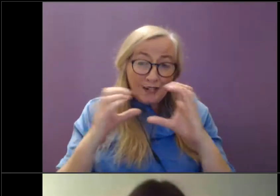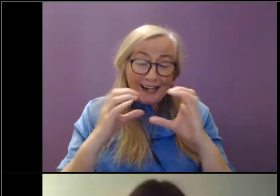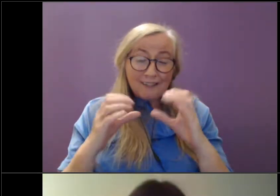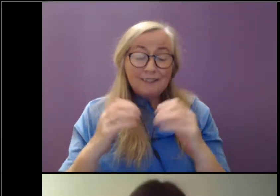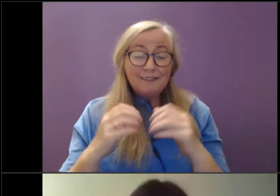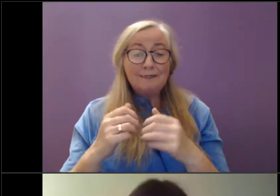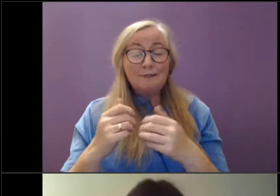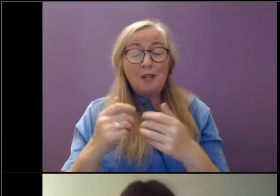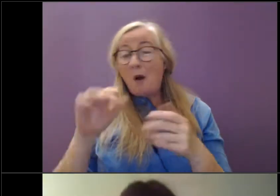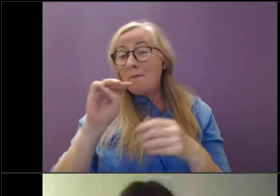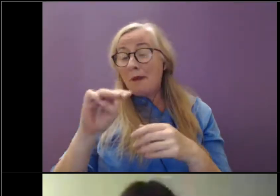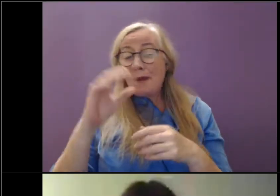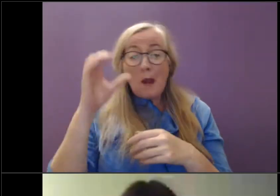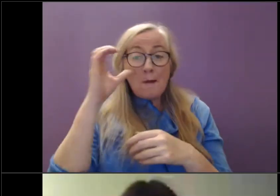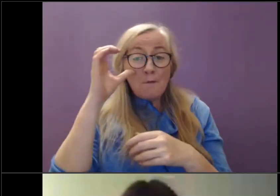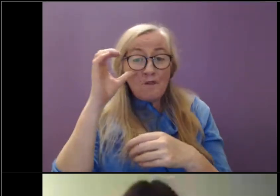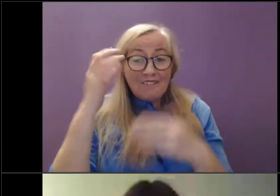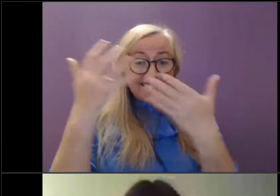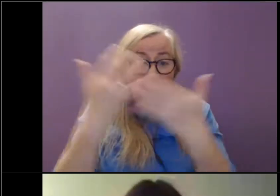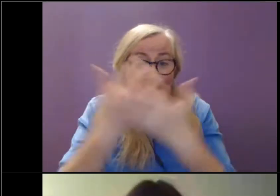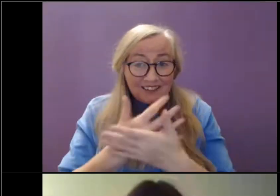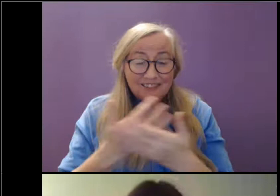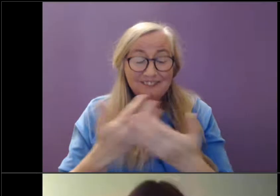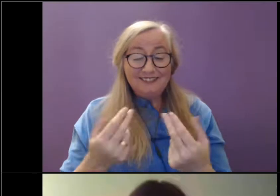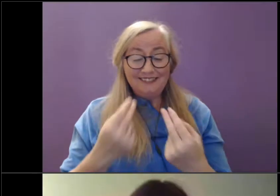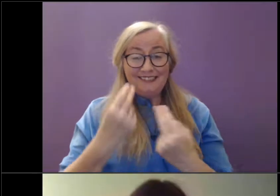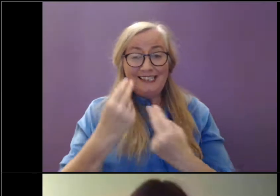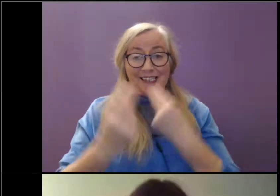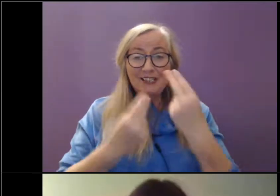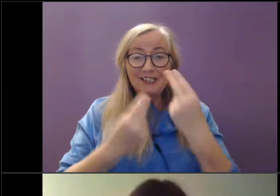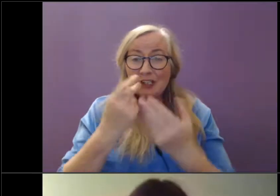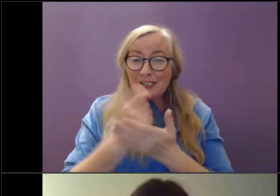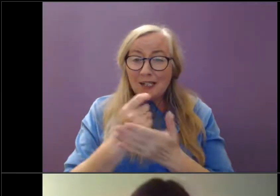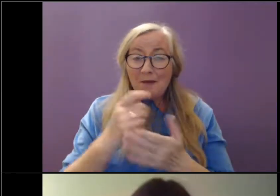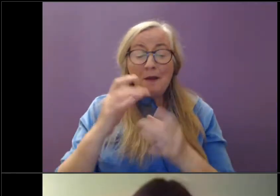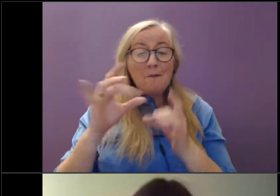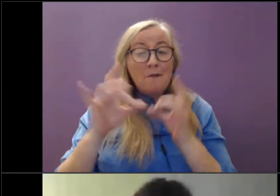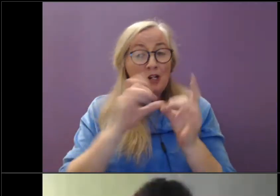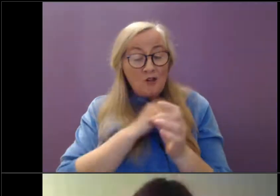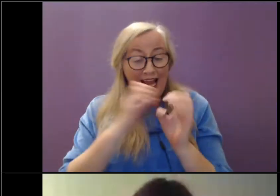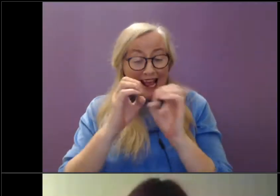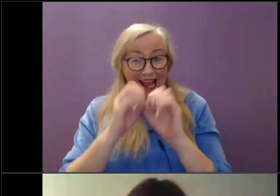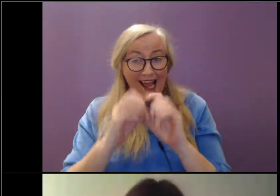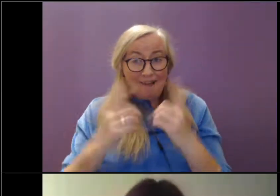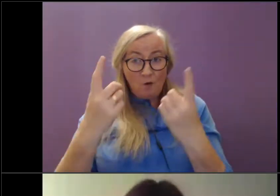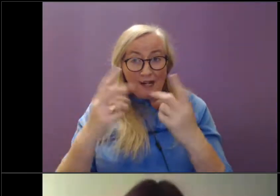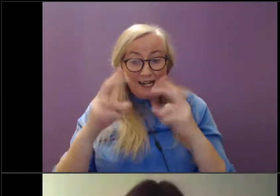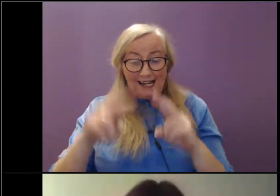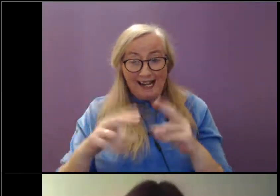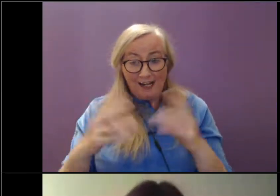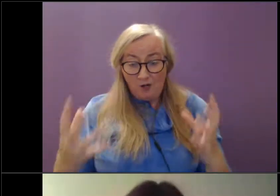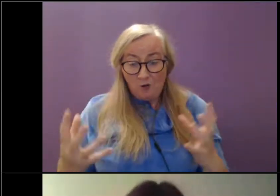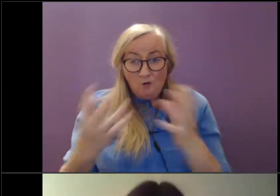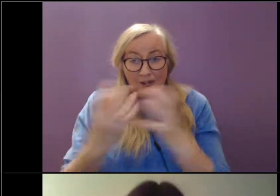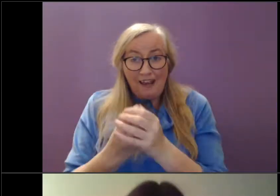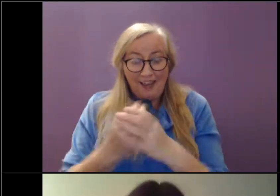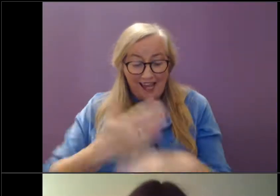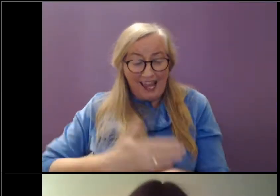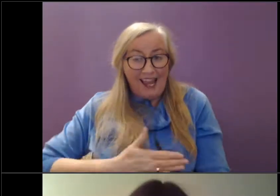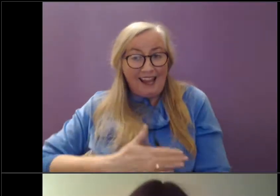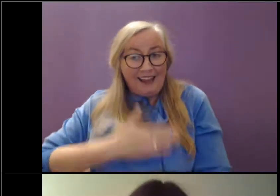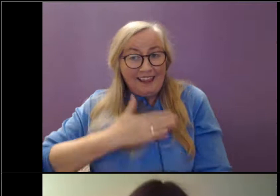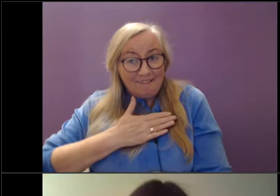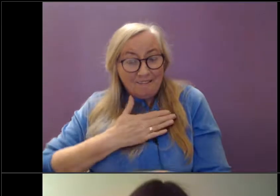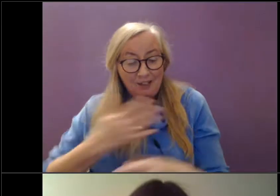maybe movie nights, different things where everybody feels part of it and everybody can can live together harmoniously at different points as well.